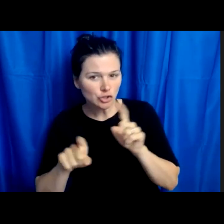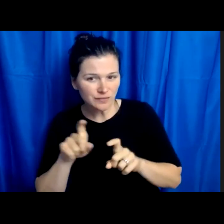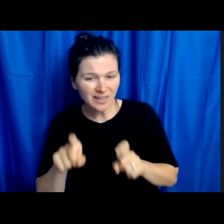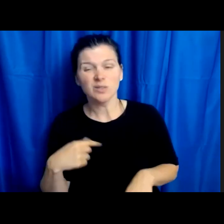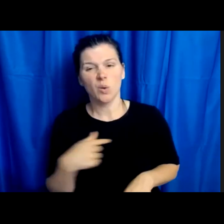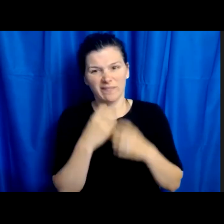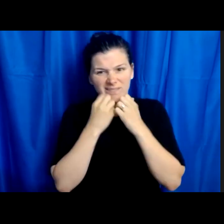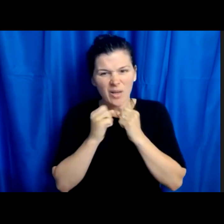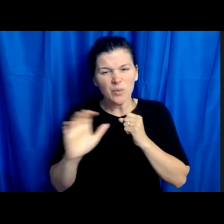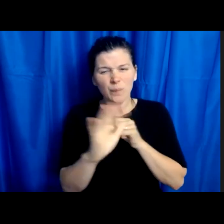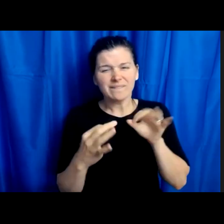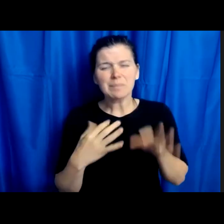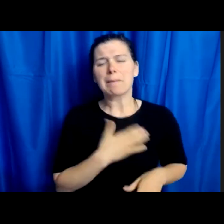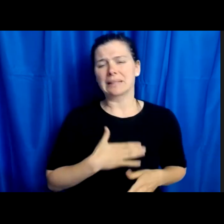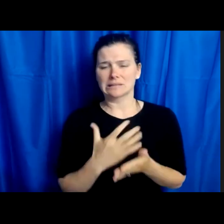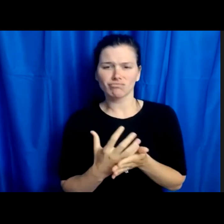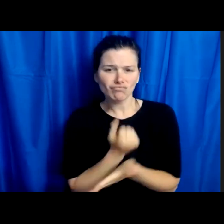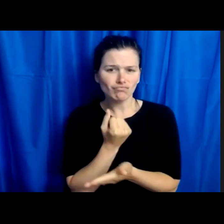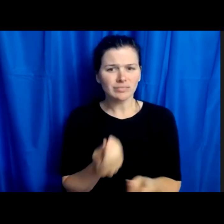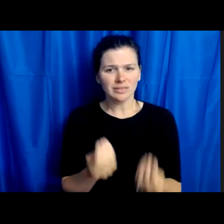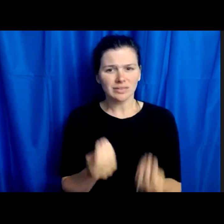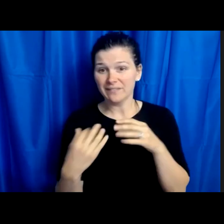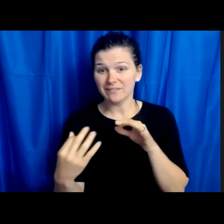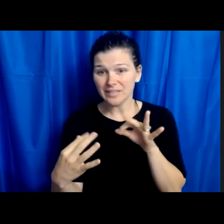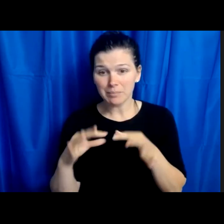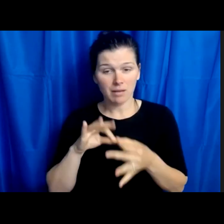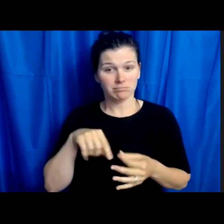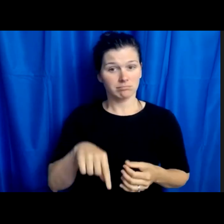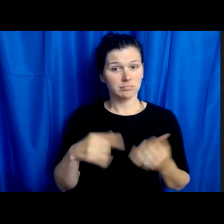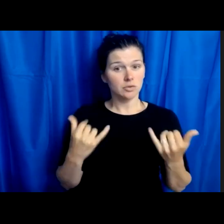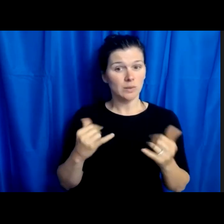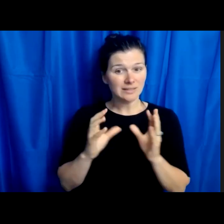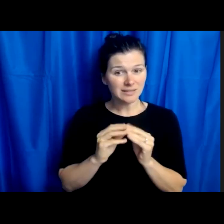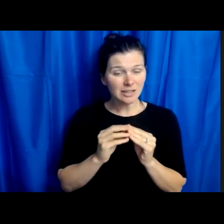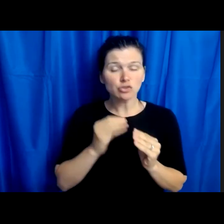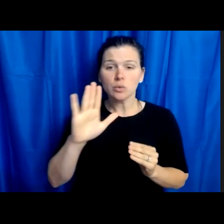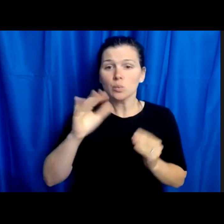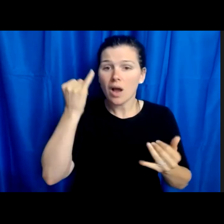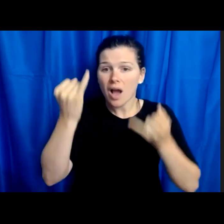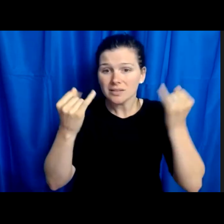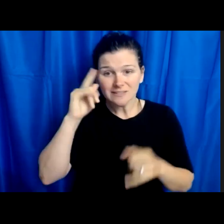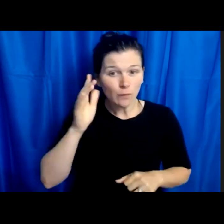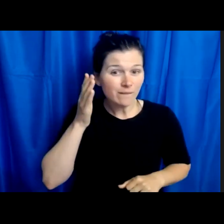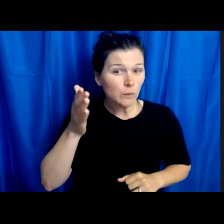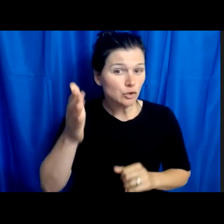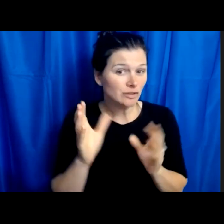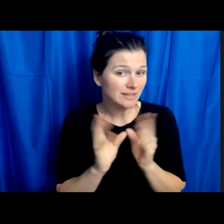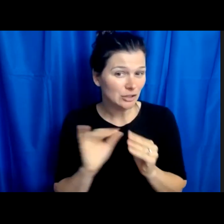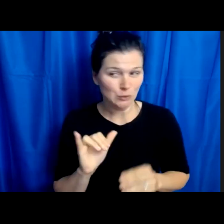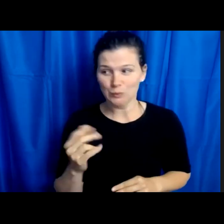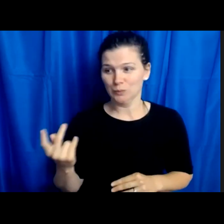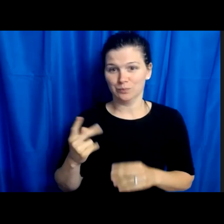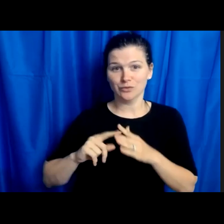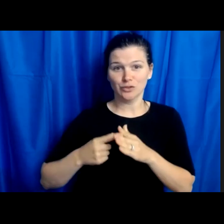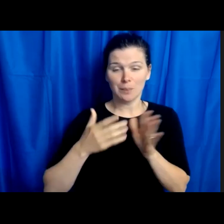feedback, so please take 2 minutes to provide feedback on this session and any ideas you have for future sessions. So Christine and I will start planning for